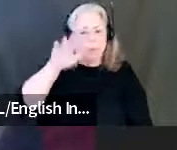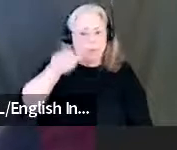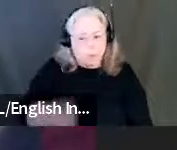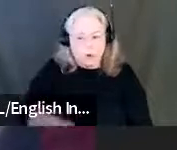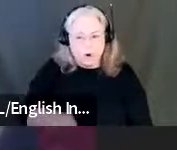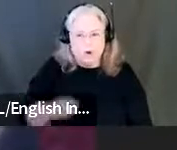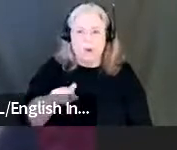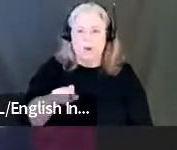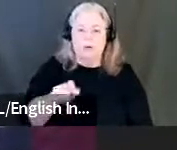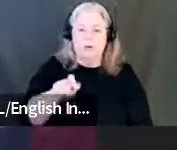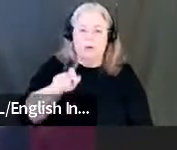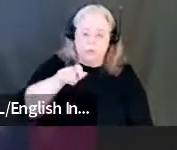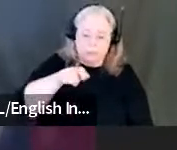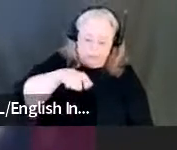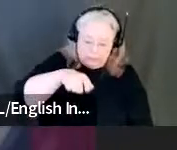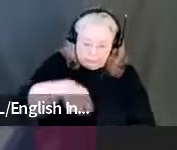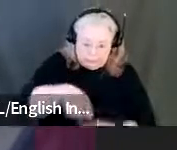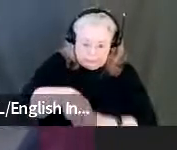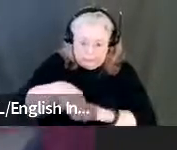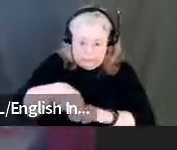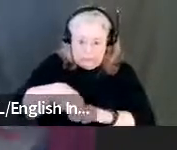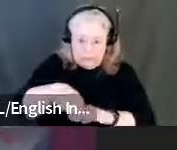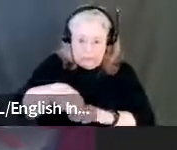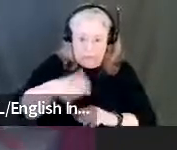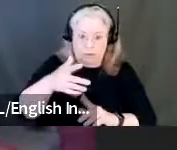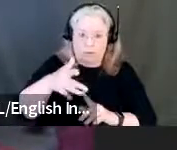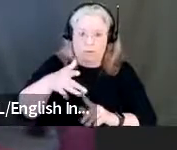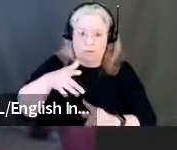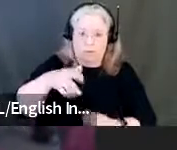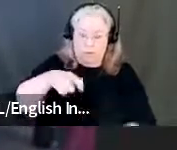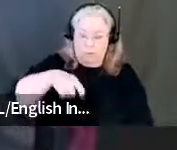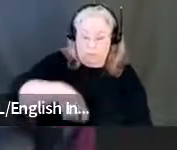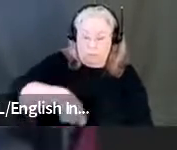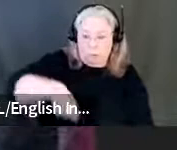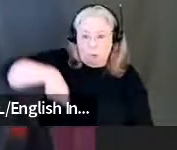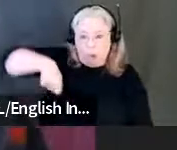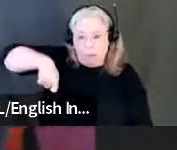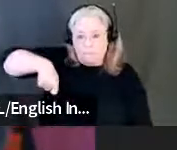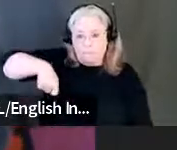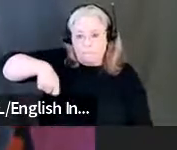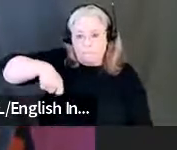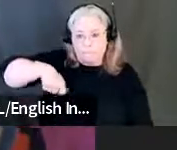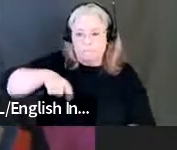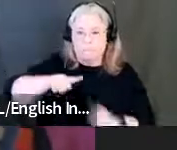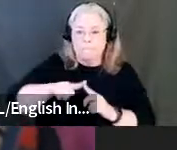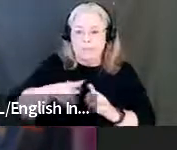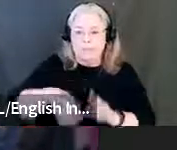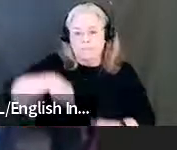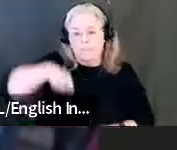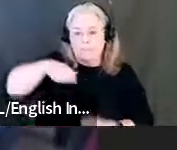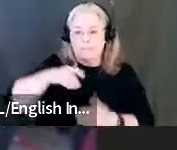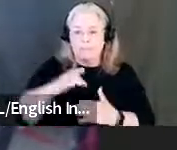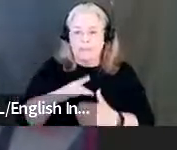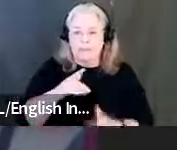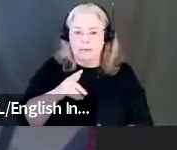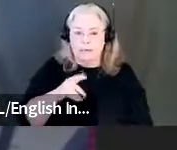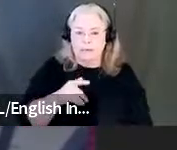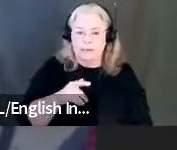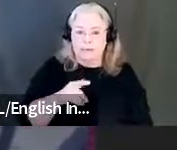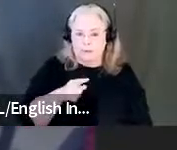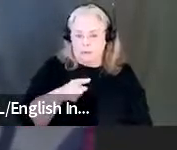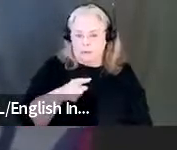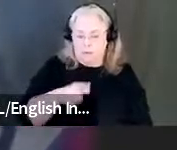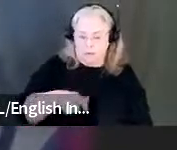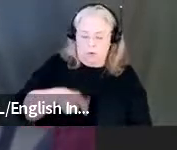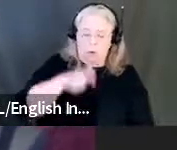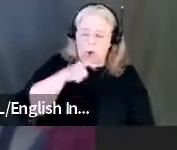always slide in and then using your finger to kind of pull up like you're flipping a page, right? So that's why my finger is